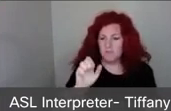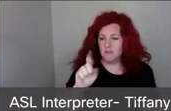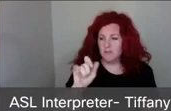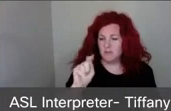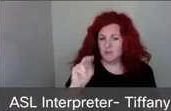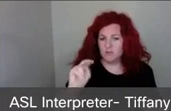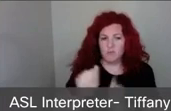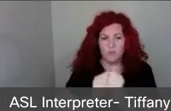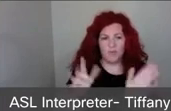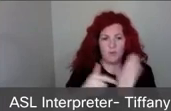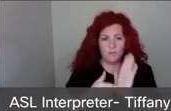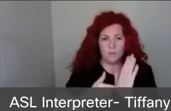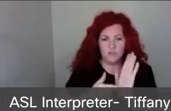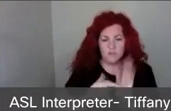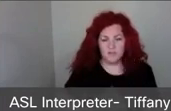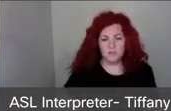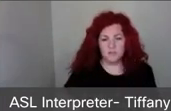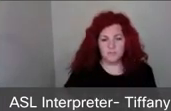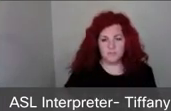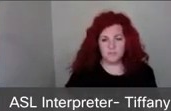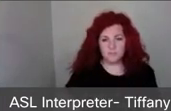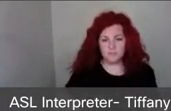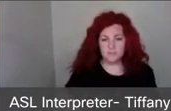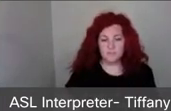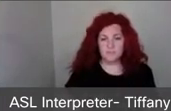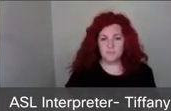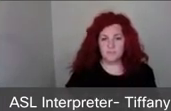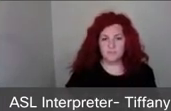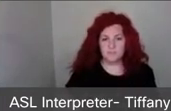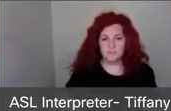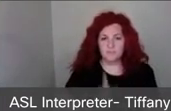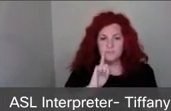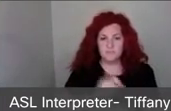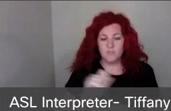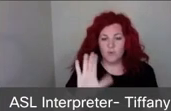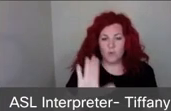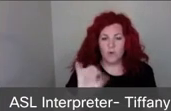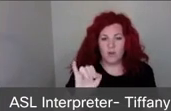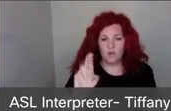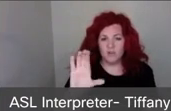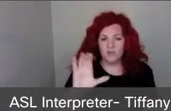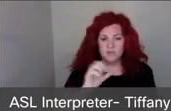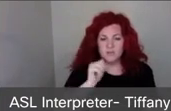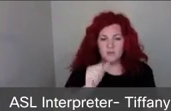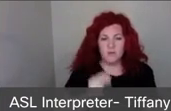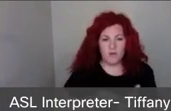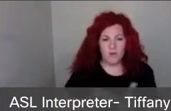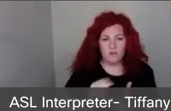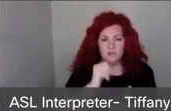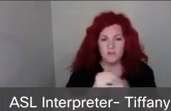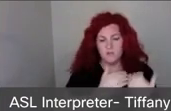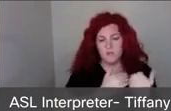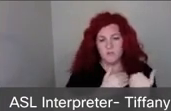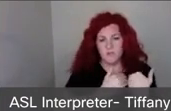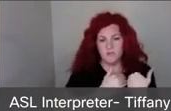without representation. Truly, your IRC would be dishonest and highly irresponsible